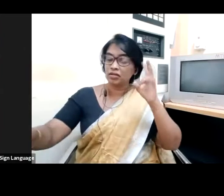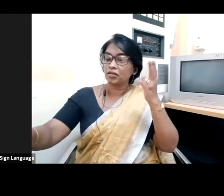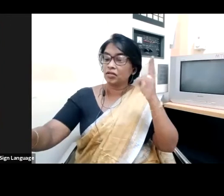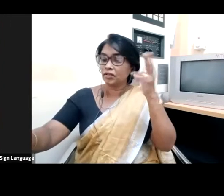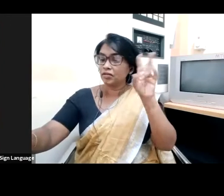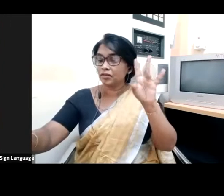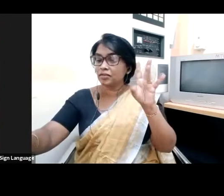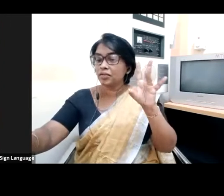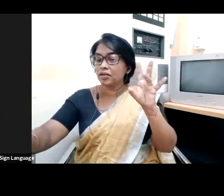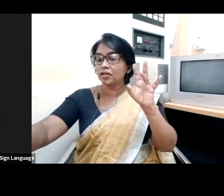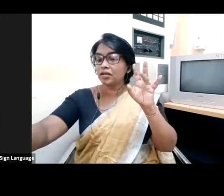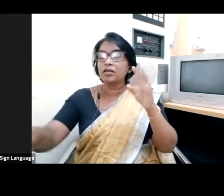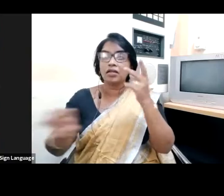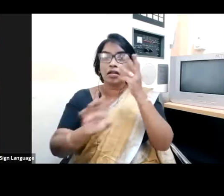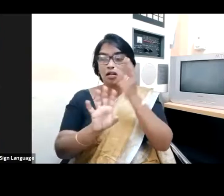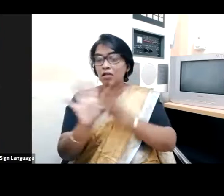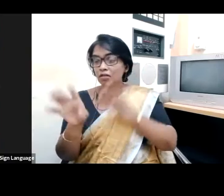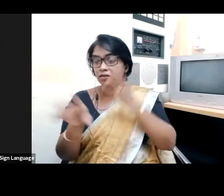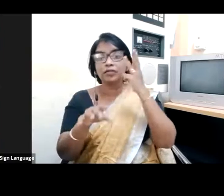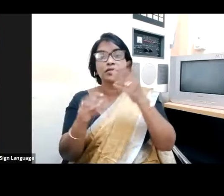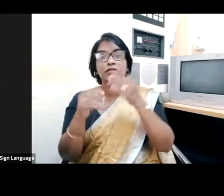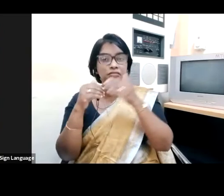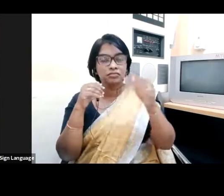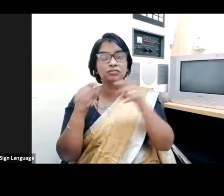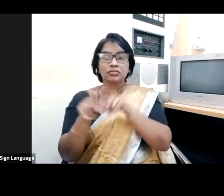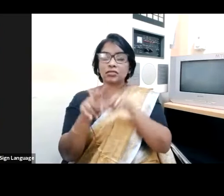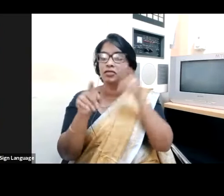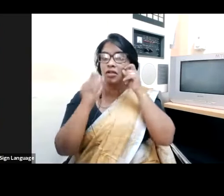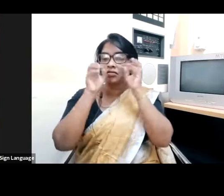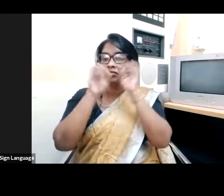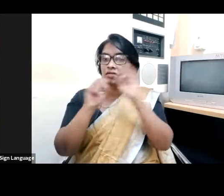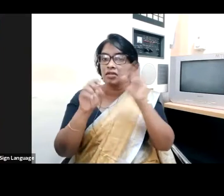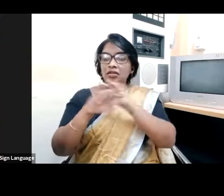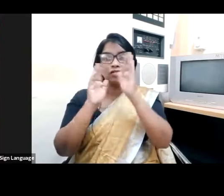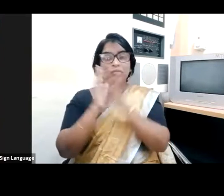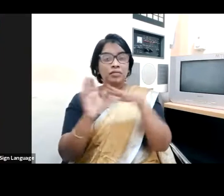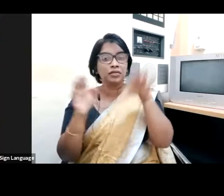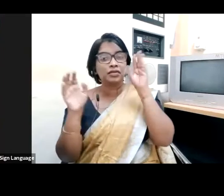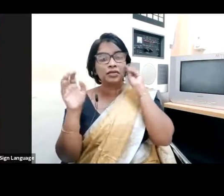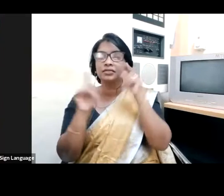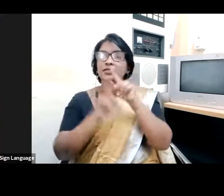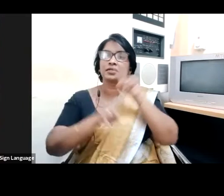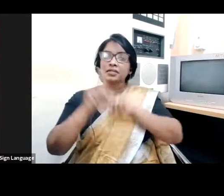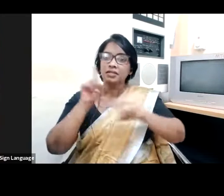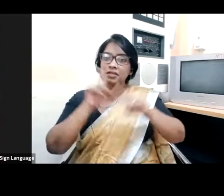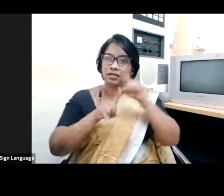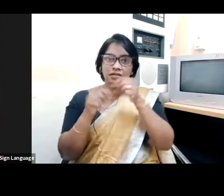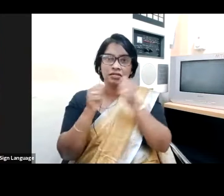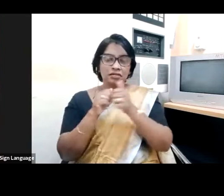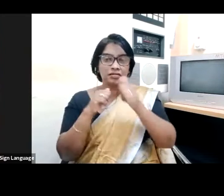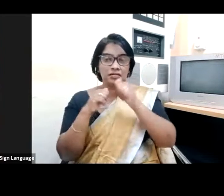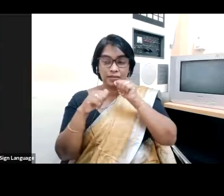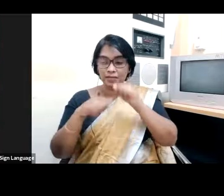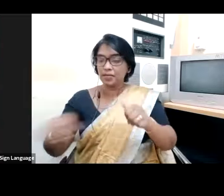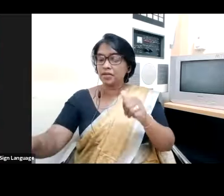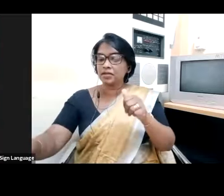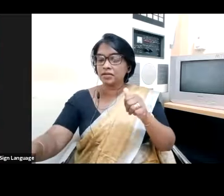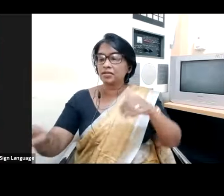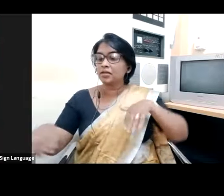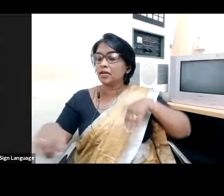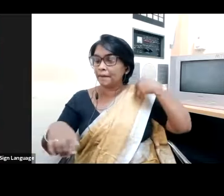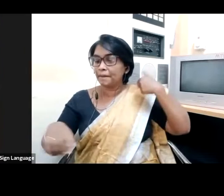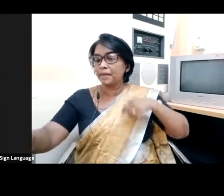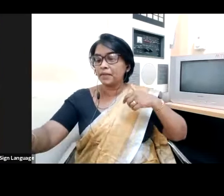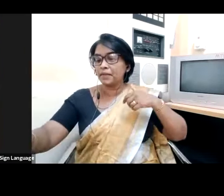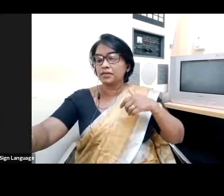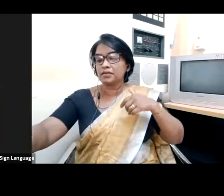is 3 years from now, should get everyone understanding we are talking of a serious catastrophic